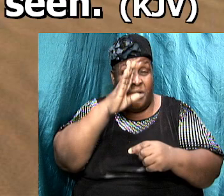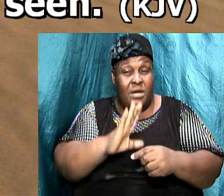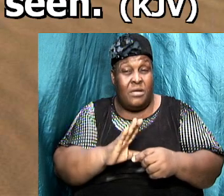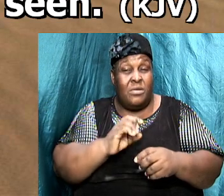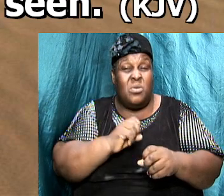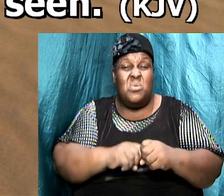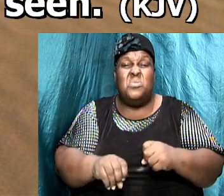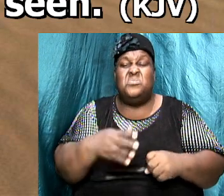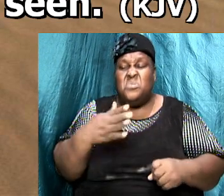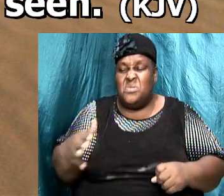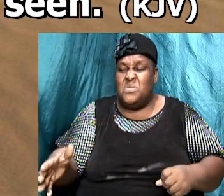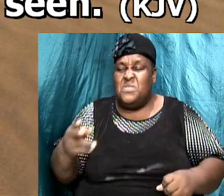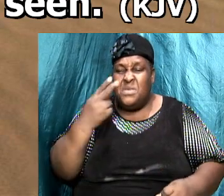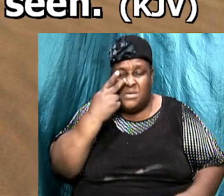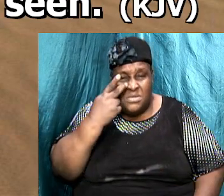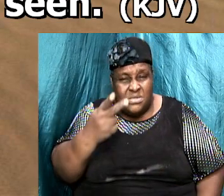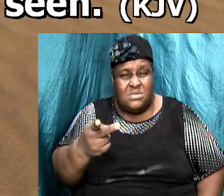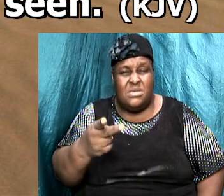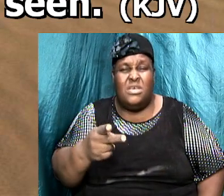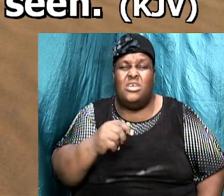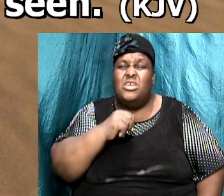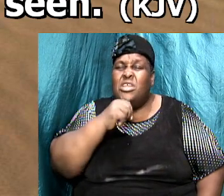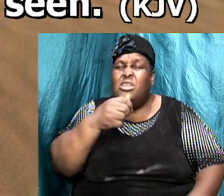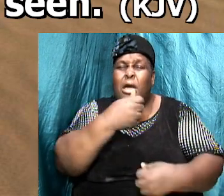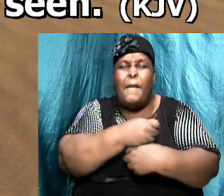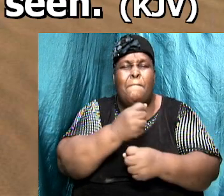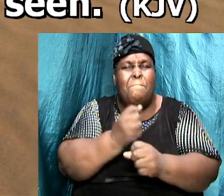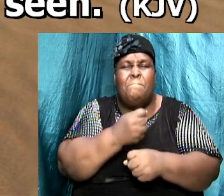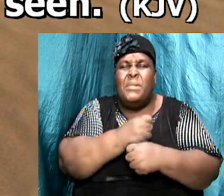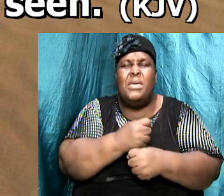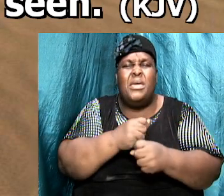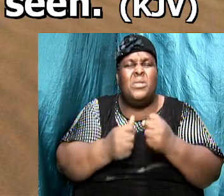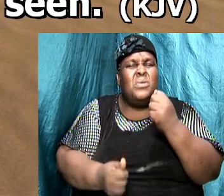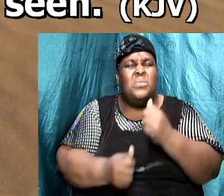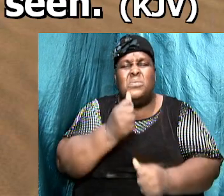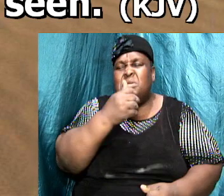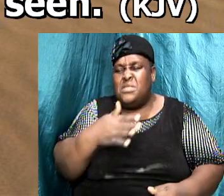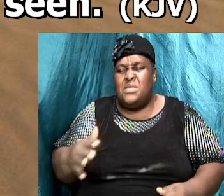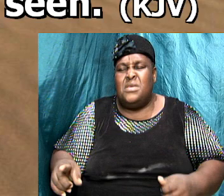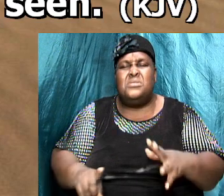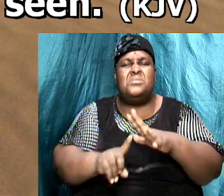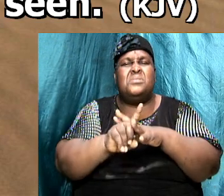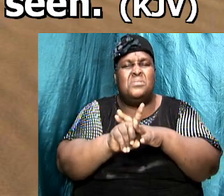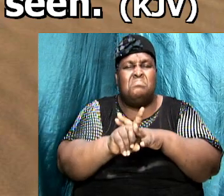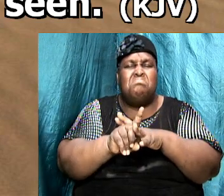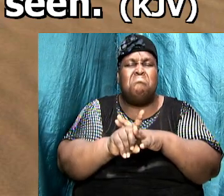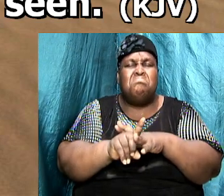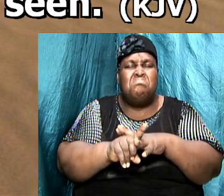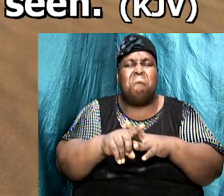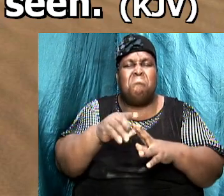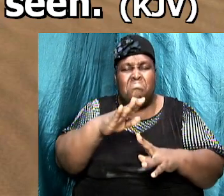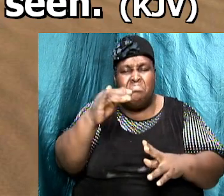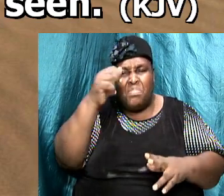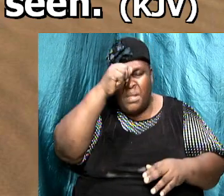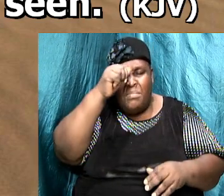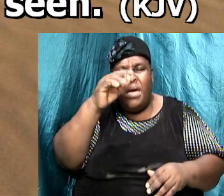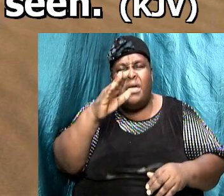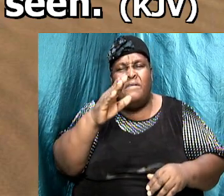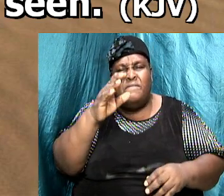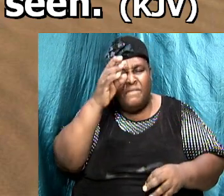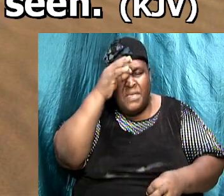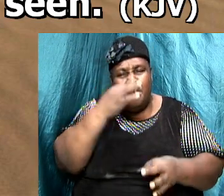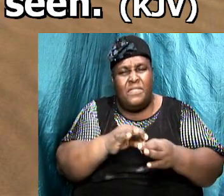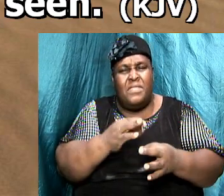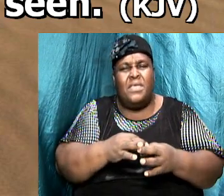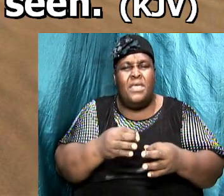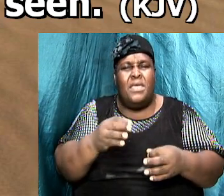that things which are seen were not made of things which do appear. By faith, Abel offered unto